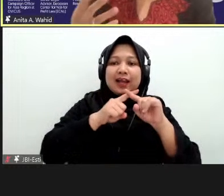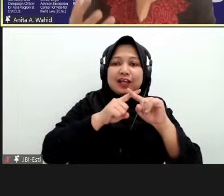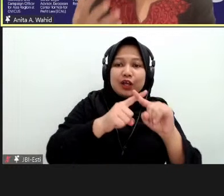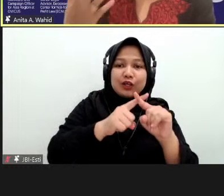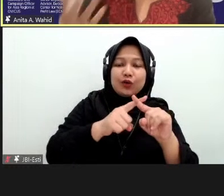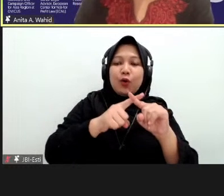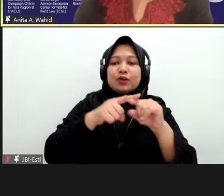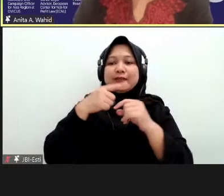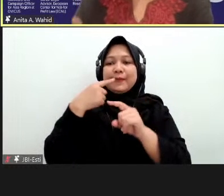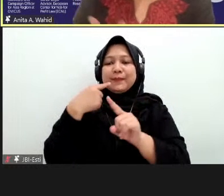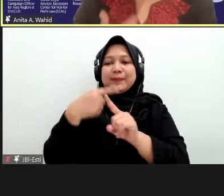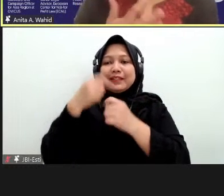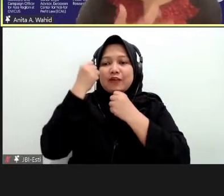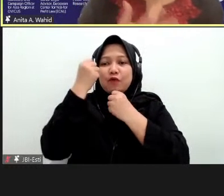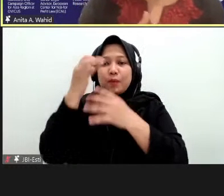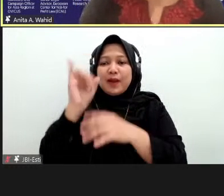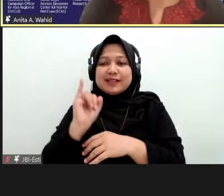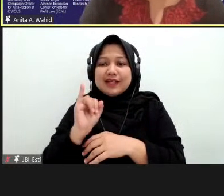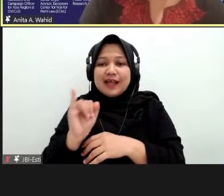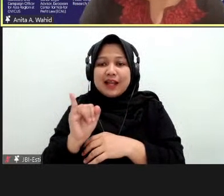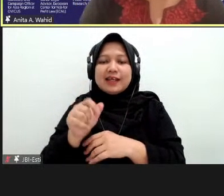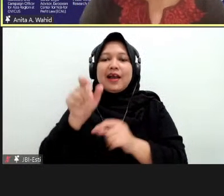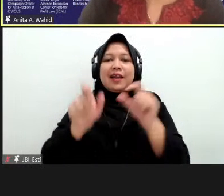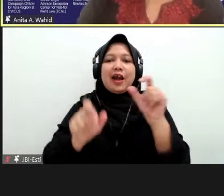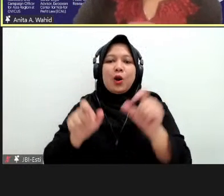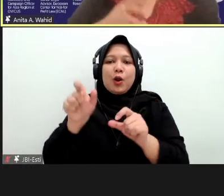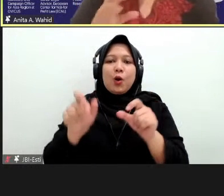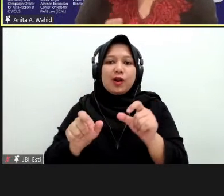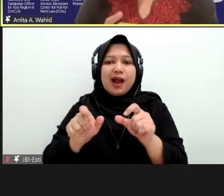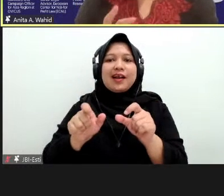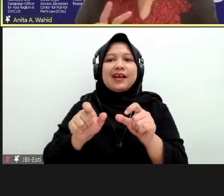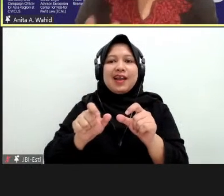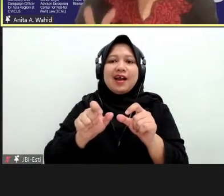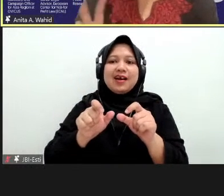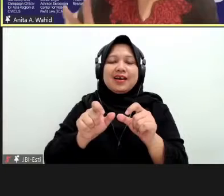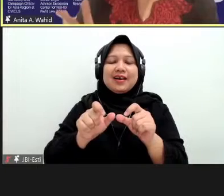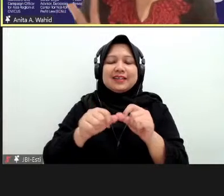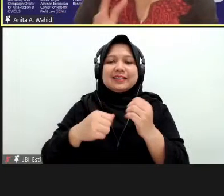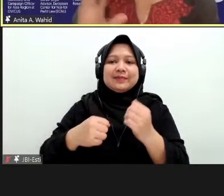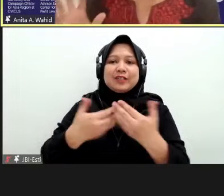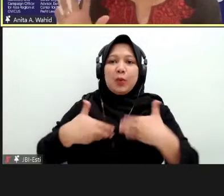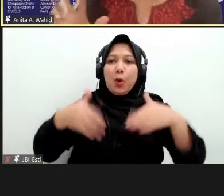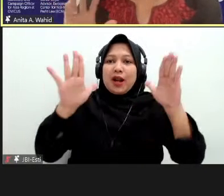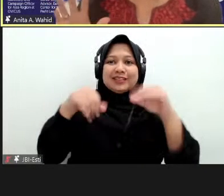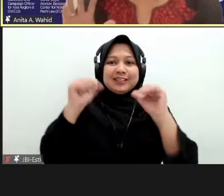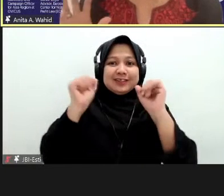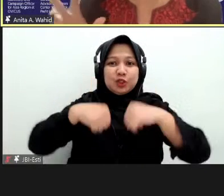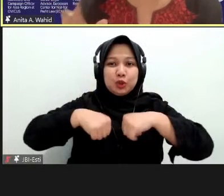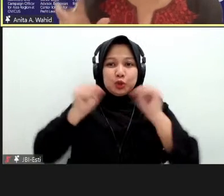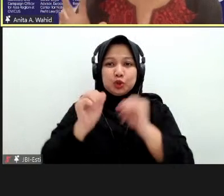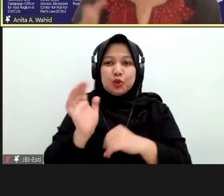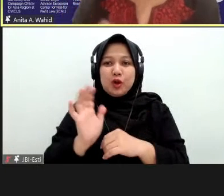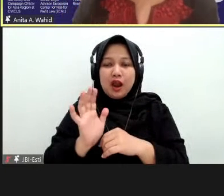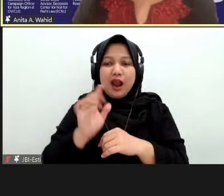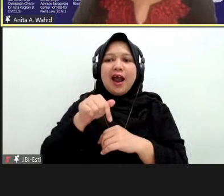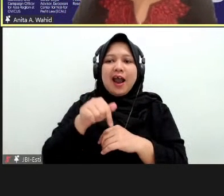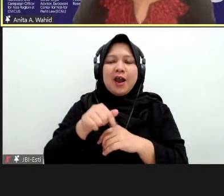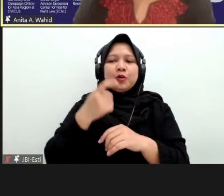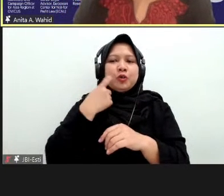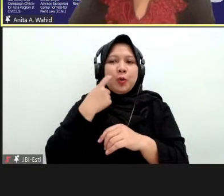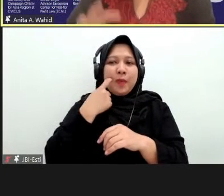and this disinformation is being utilized of the anti-democratic actors to or